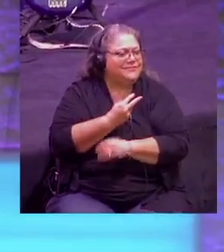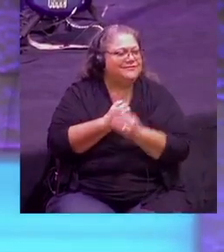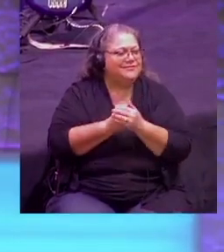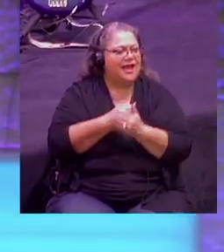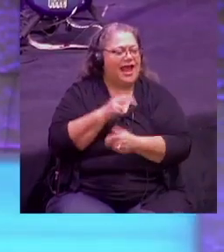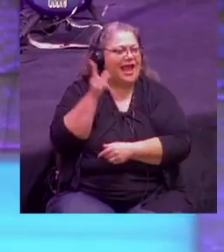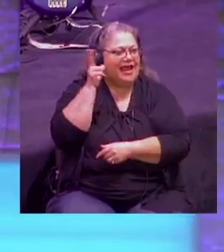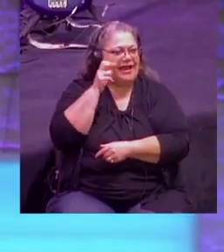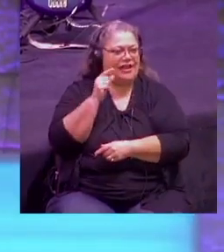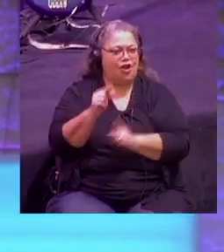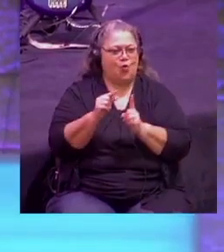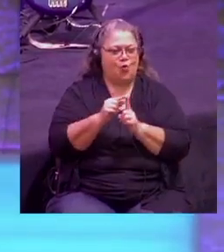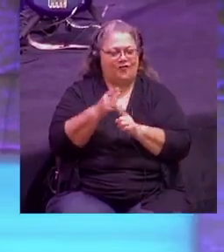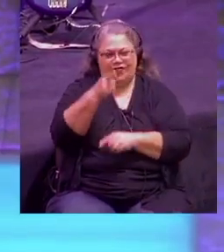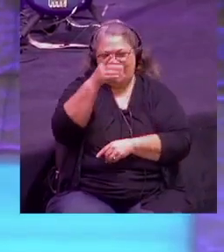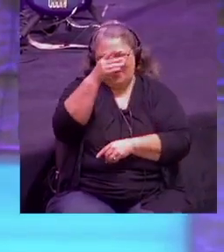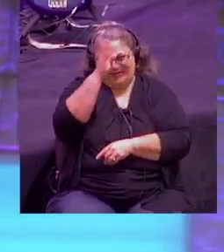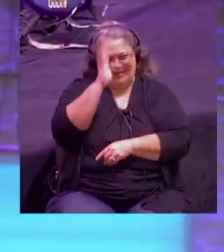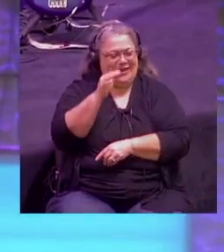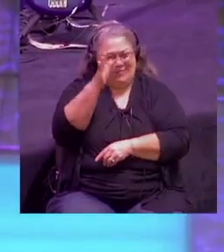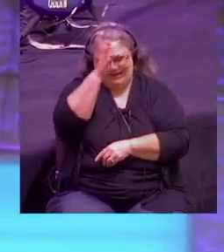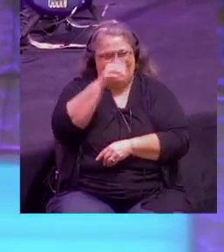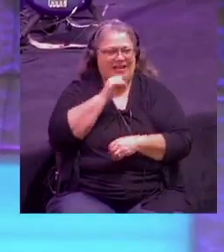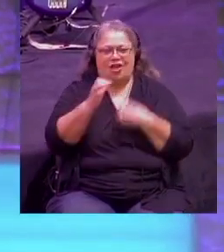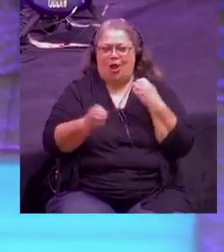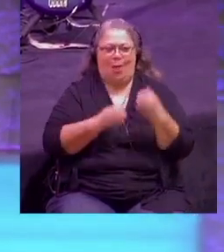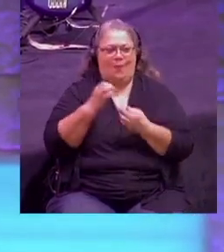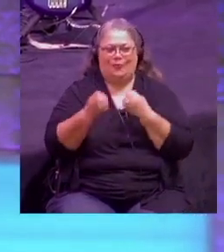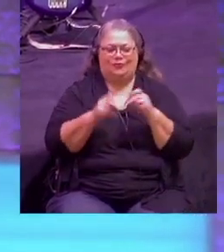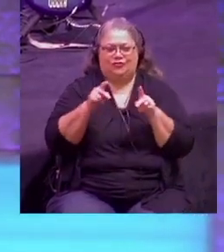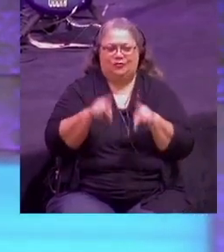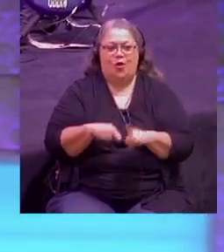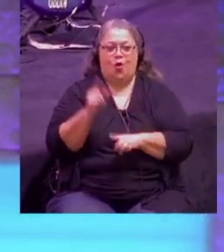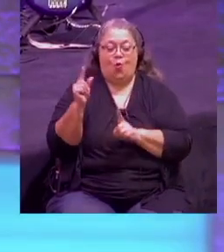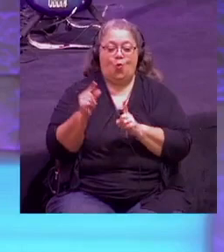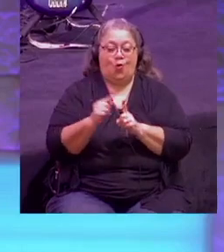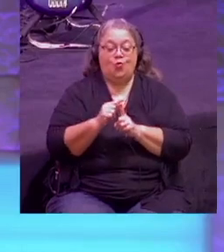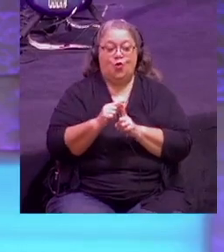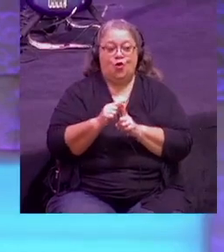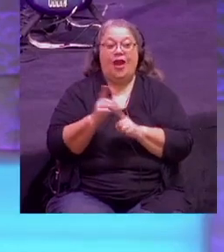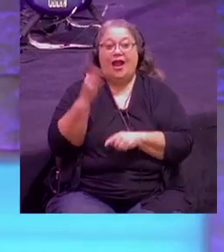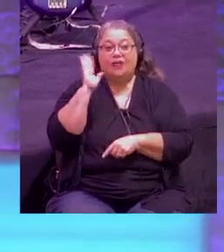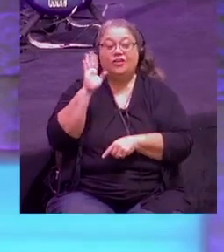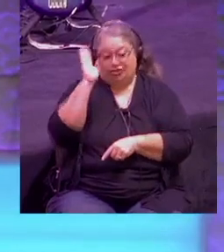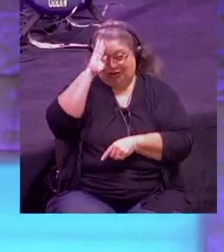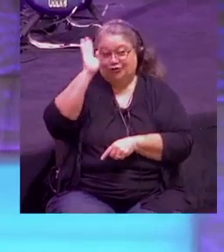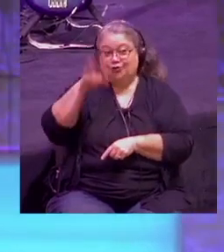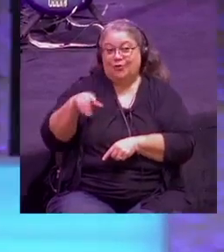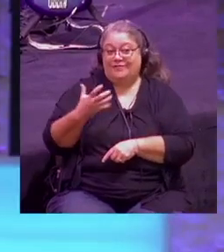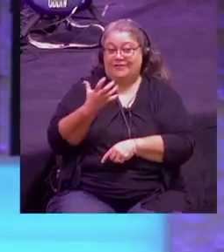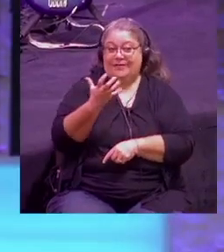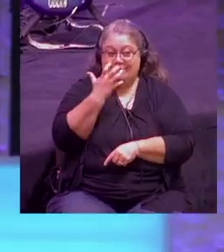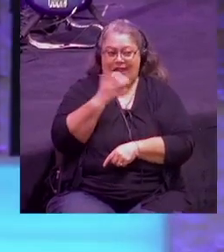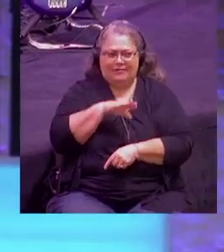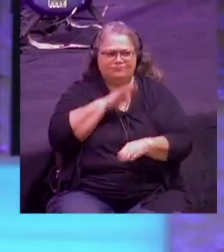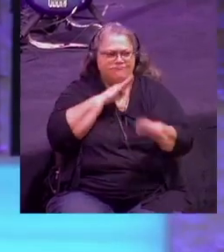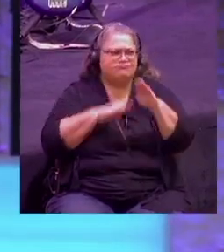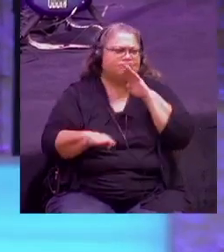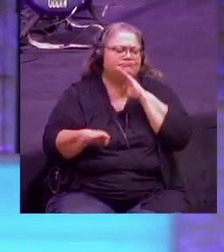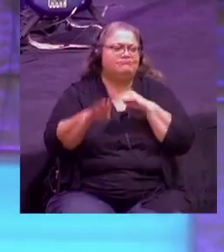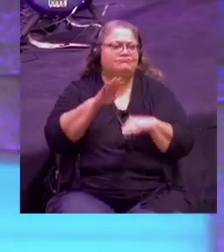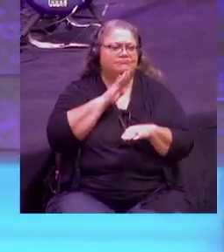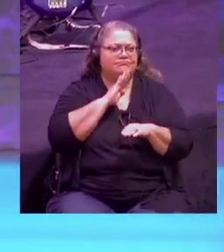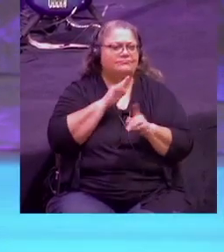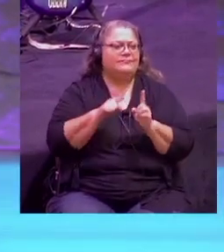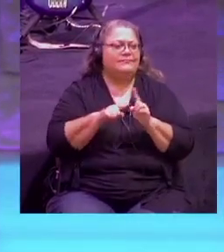word from my dad. He's not an emotional person, but one word, and I know if he's mad. I know if he's frustrated. I know